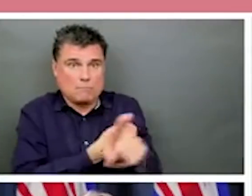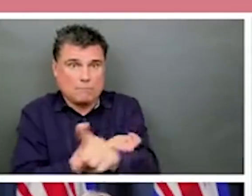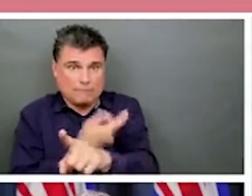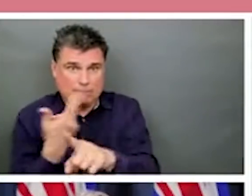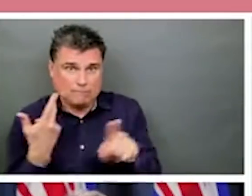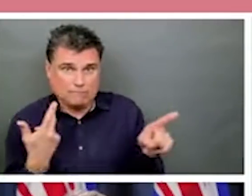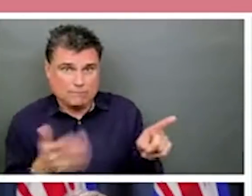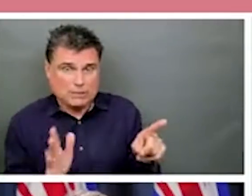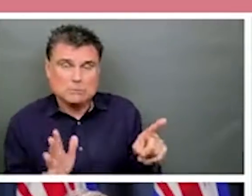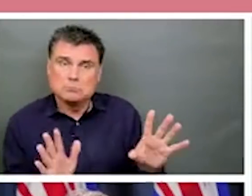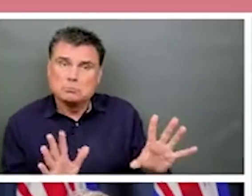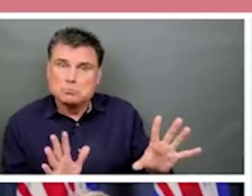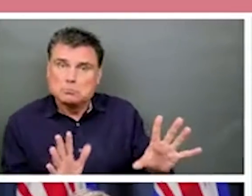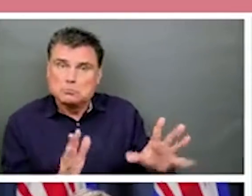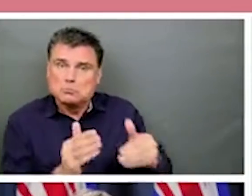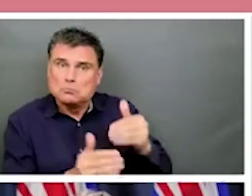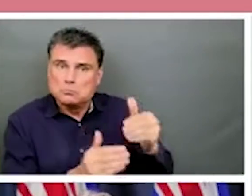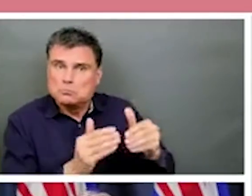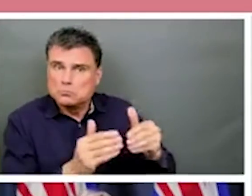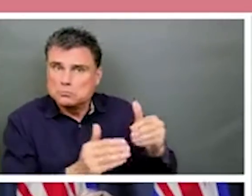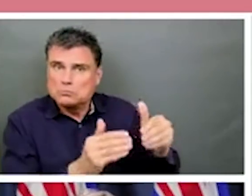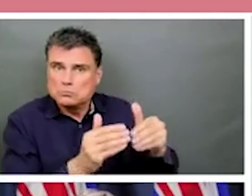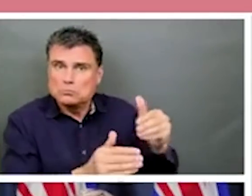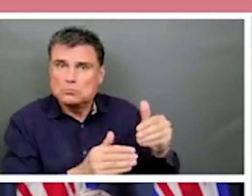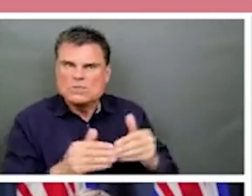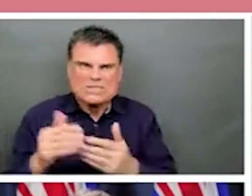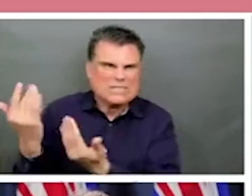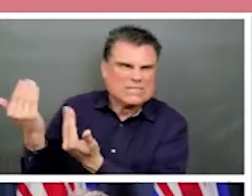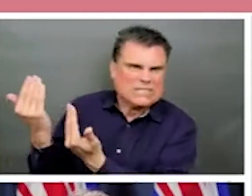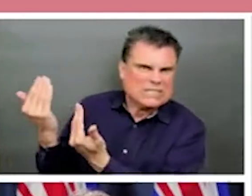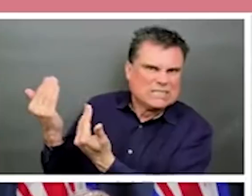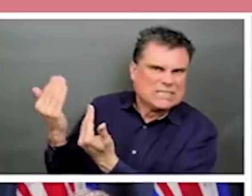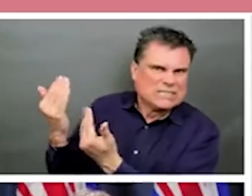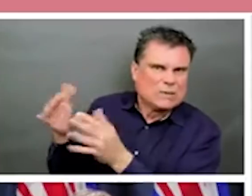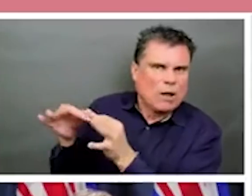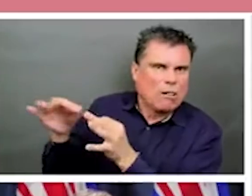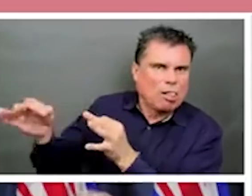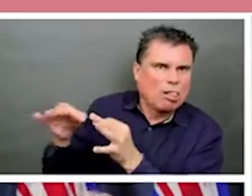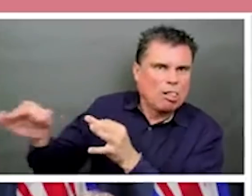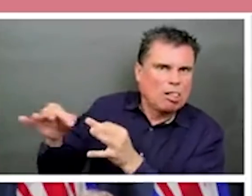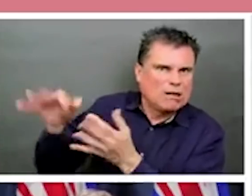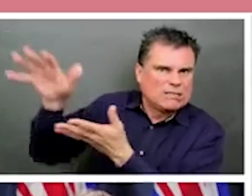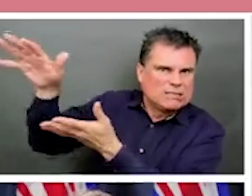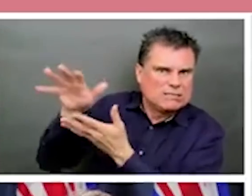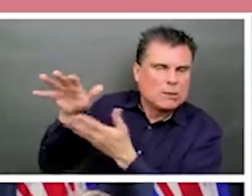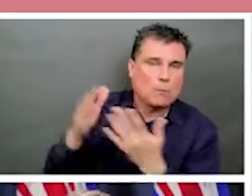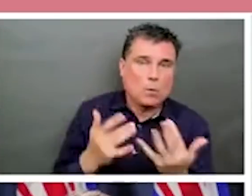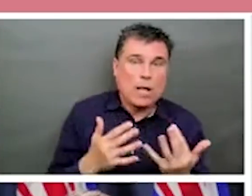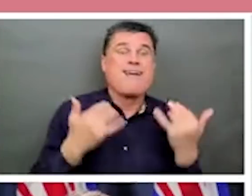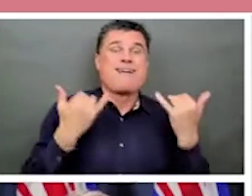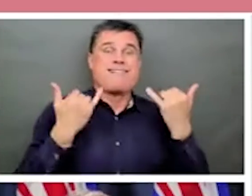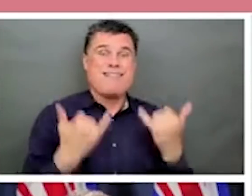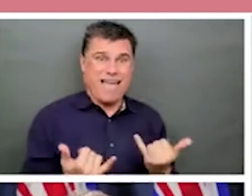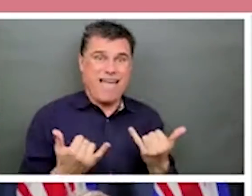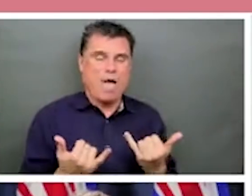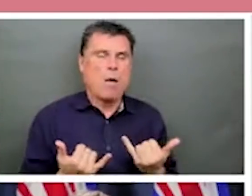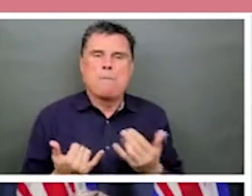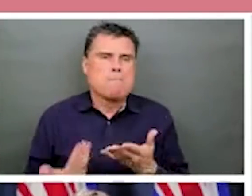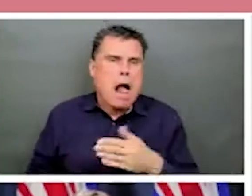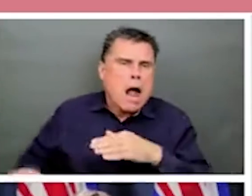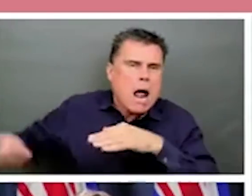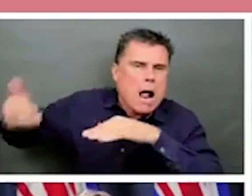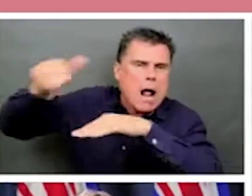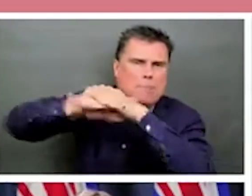priority populations, and we were able to reschedule them and move on. But with the volumes now that we're going to be